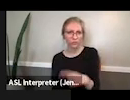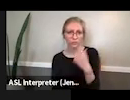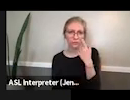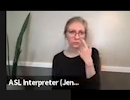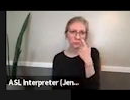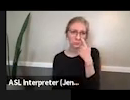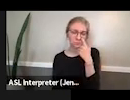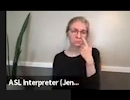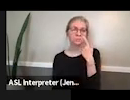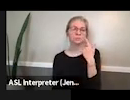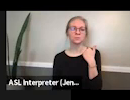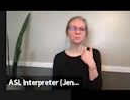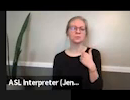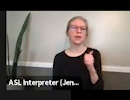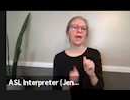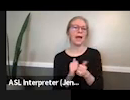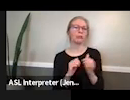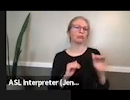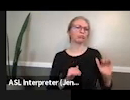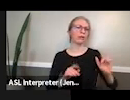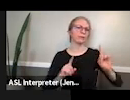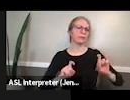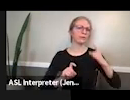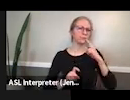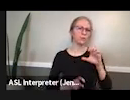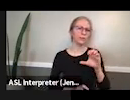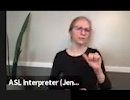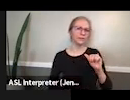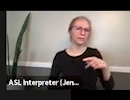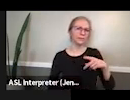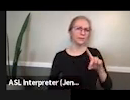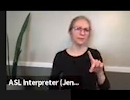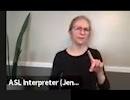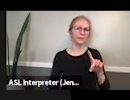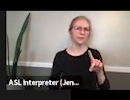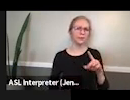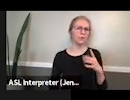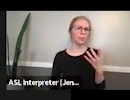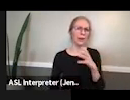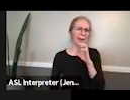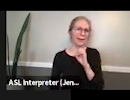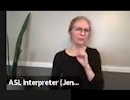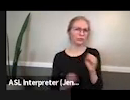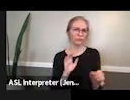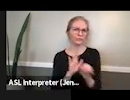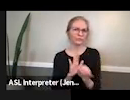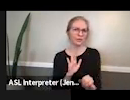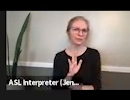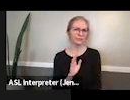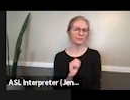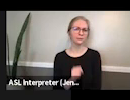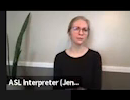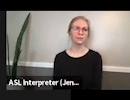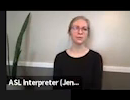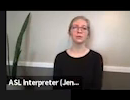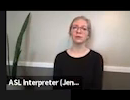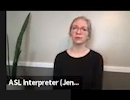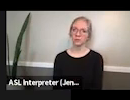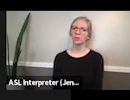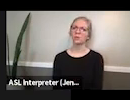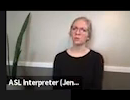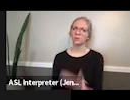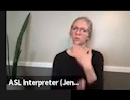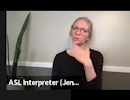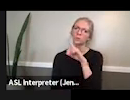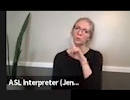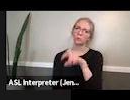How is a child tested for CAPD? What ages can this be detected? Pamela, that's a great question, and I